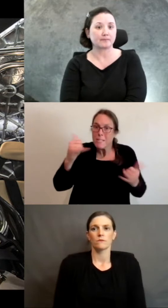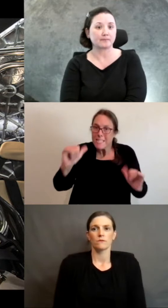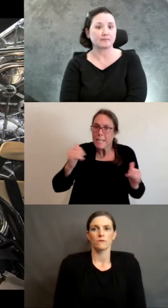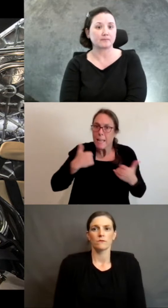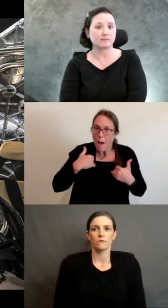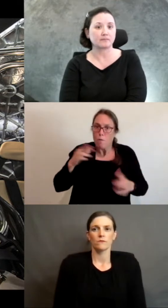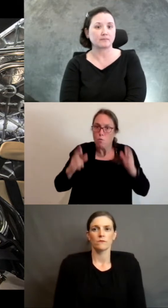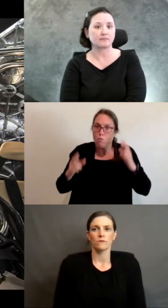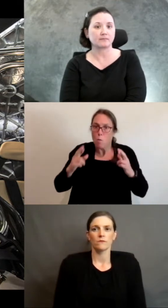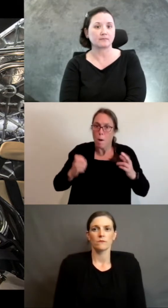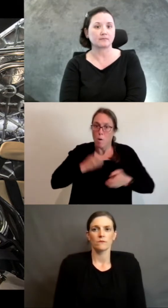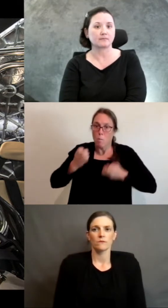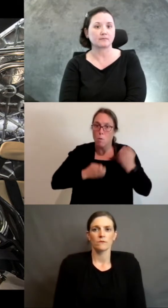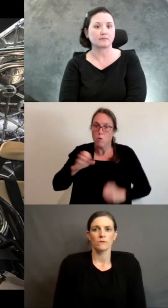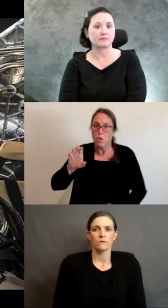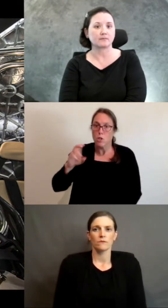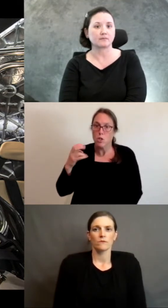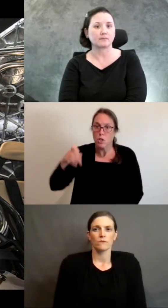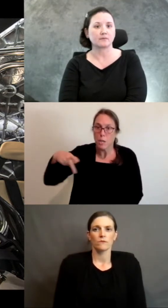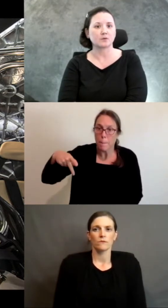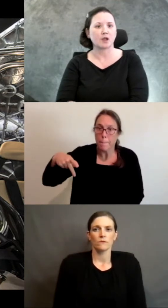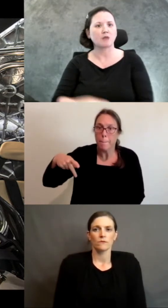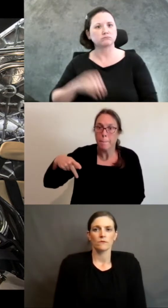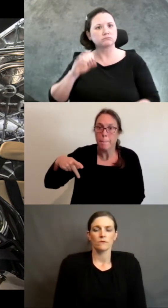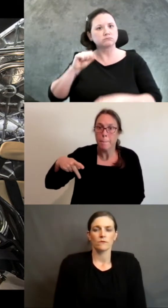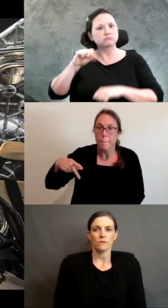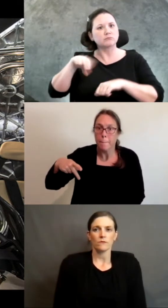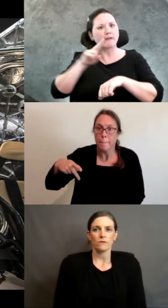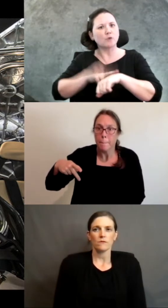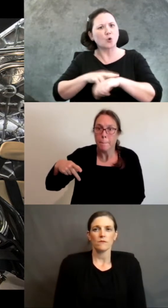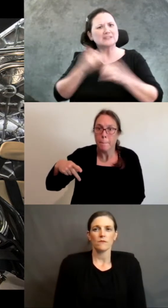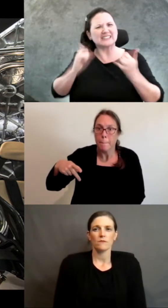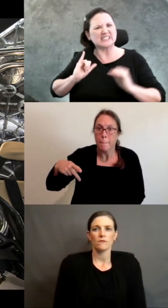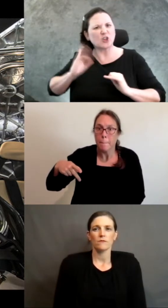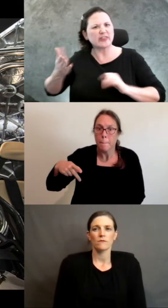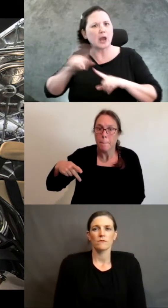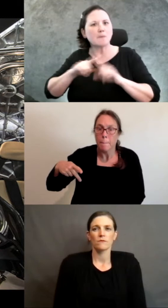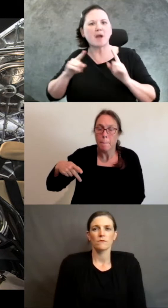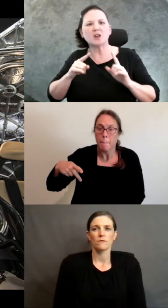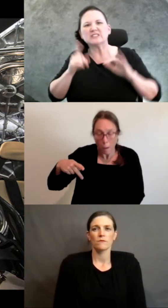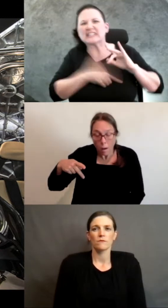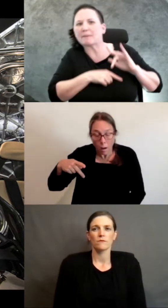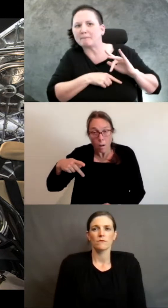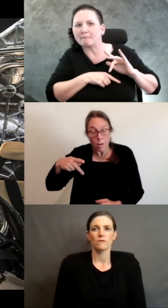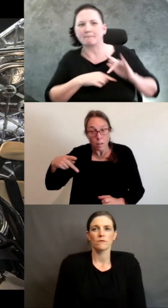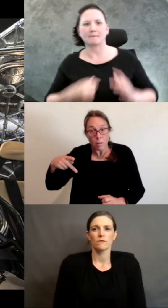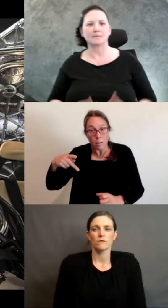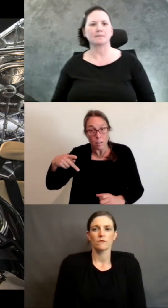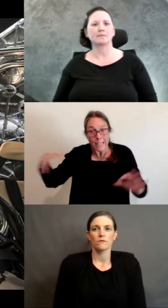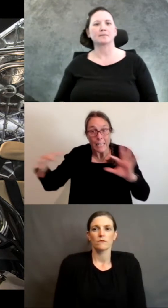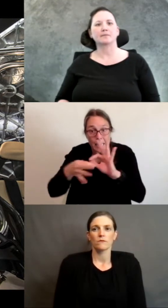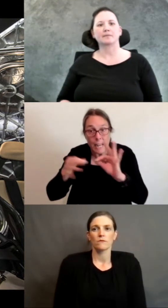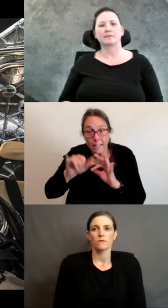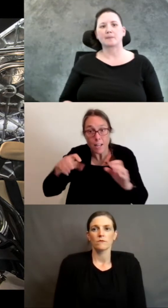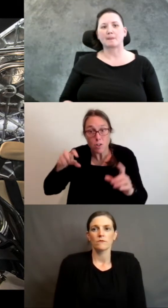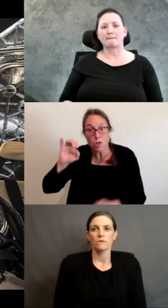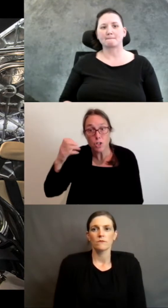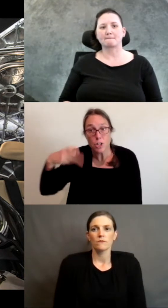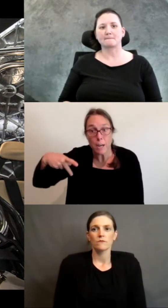chip? Of course. It's actually still there, just bypassed. Bill, engage the chip. Give me just a few